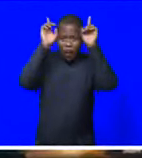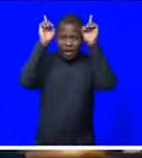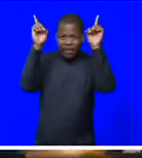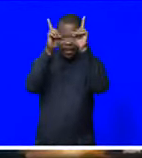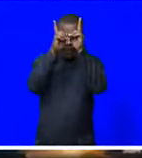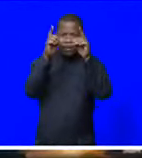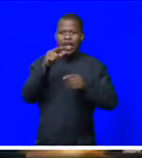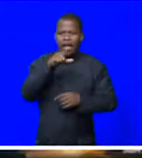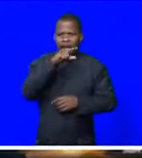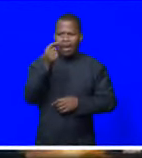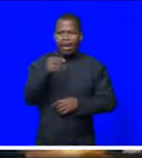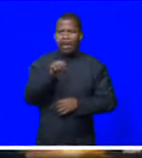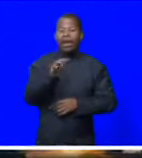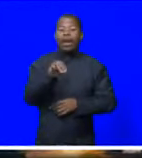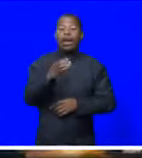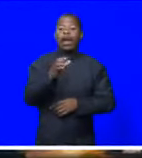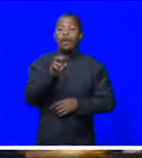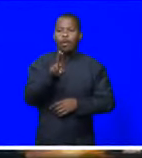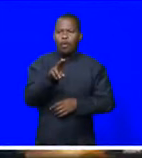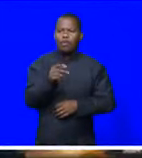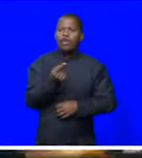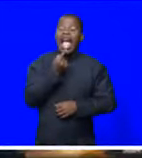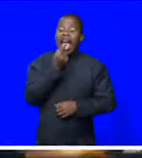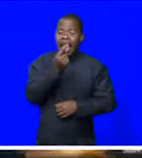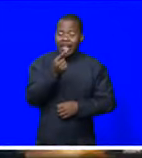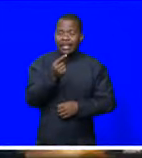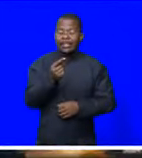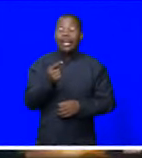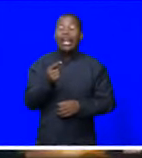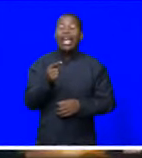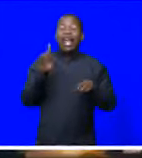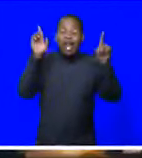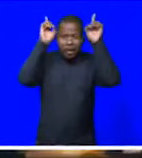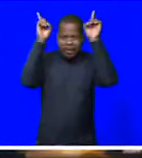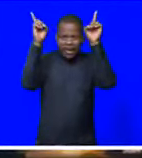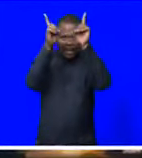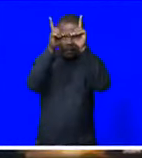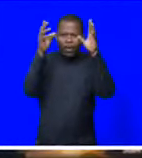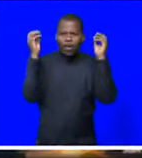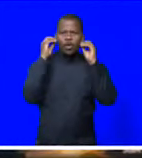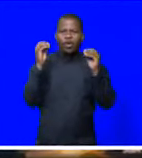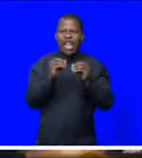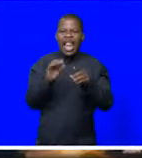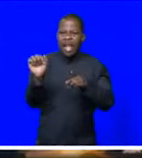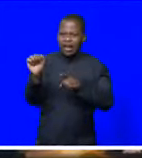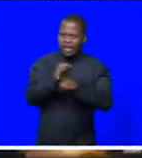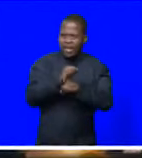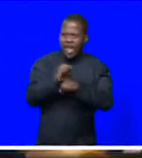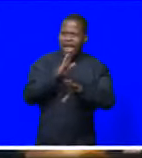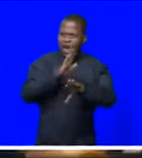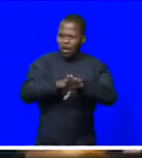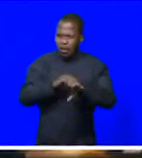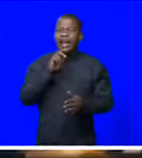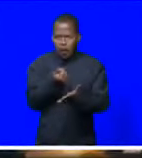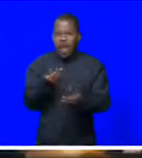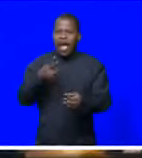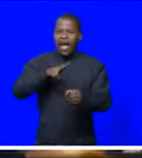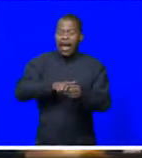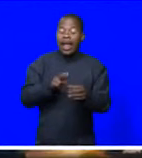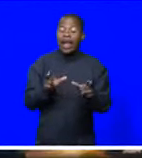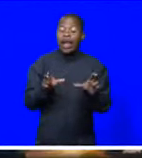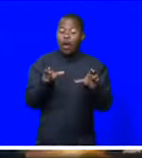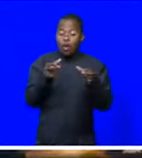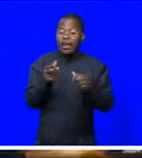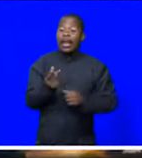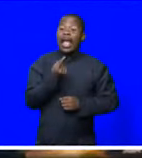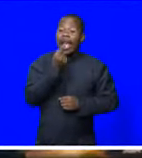school. The committee says it does not understand what the issue is, as all documents have been submitted to relevant. It has been